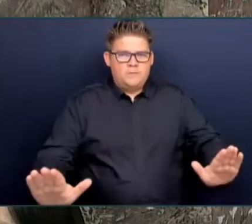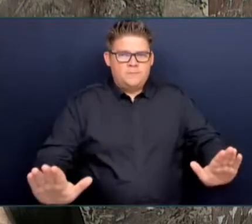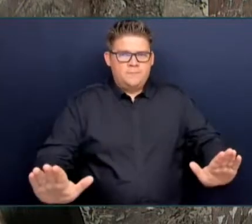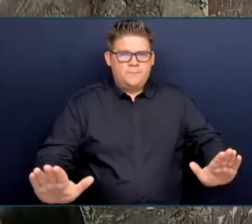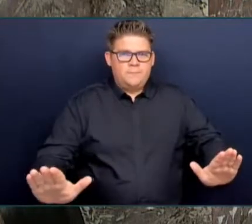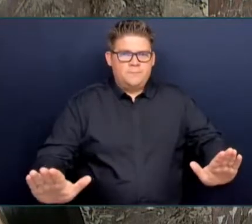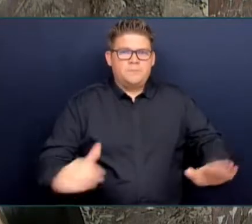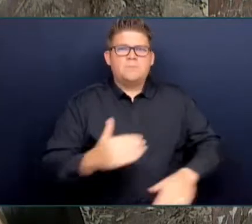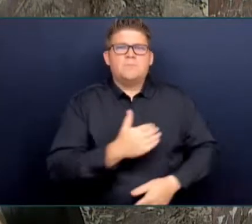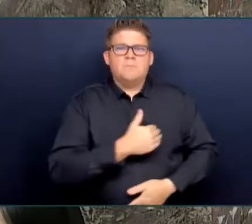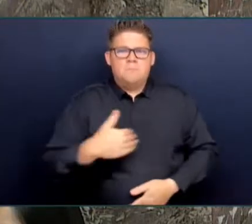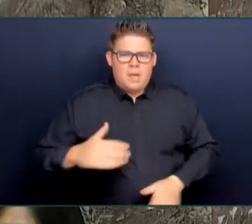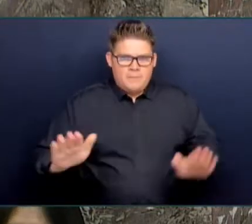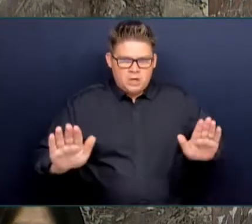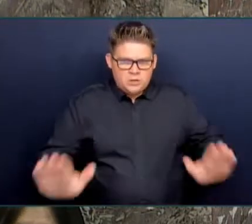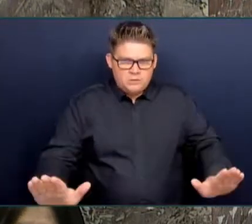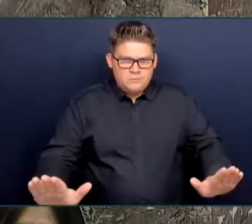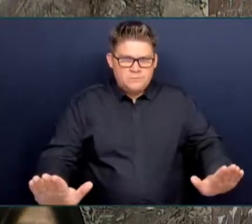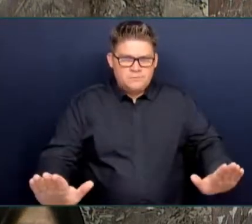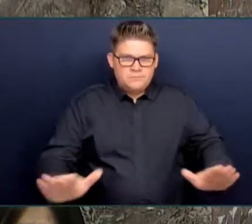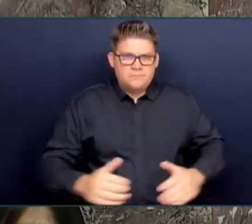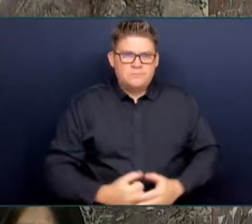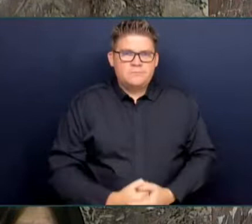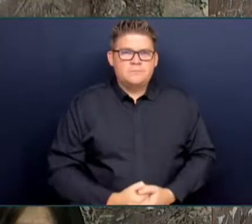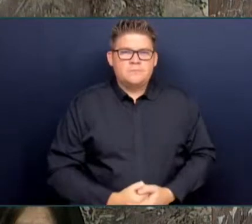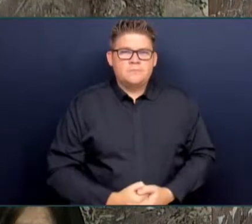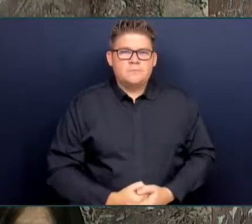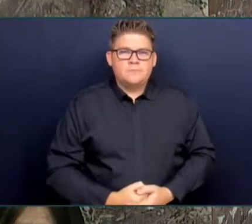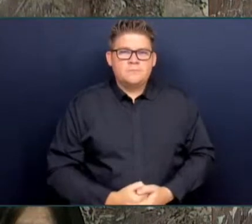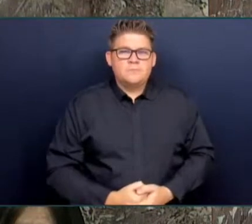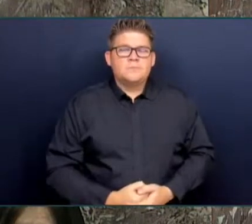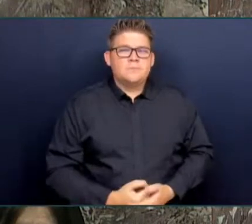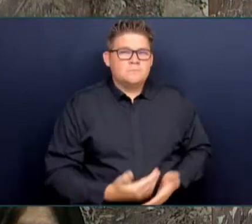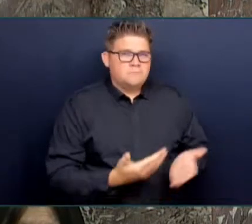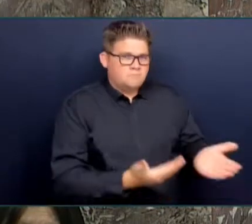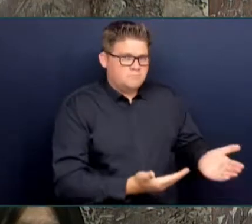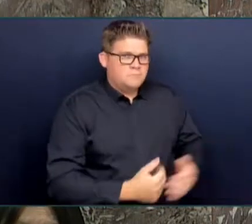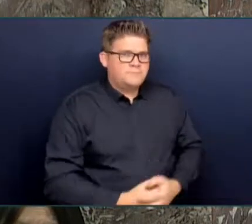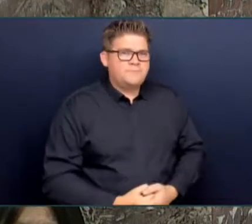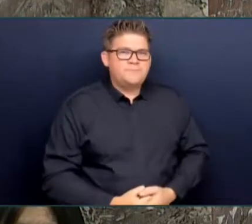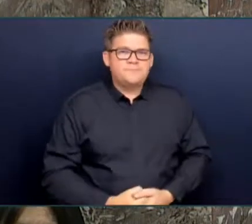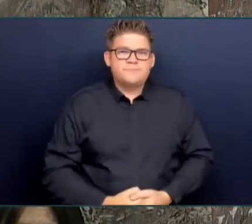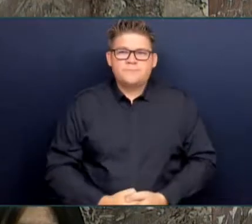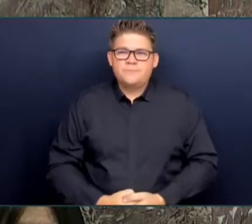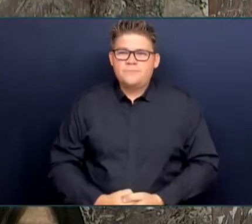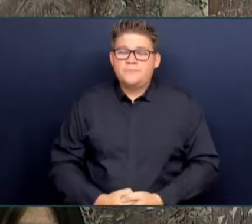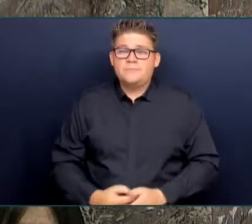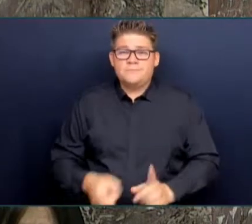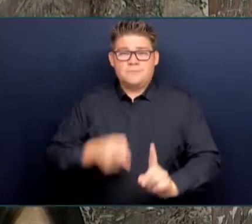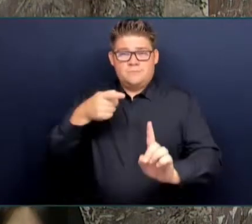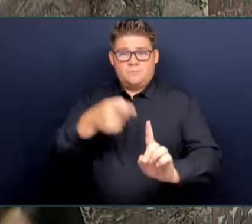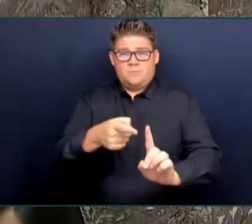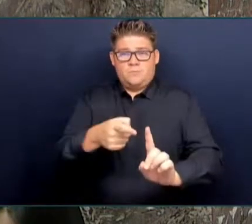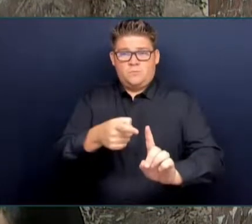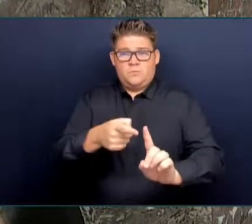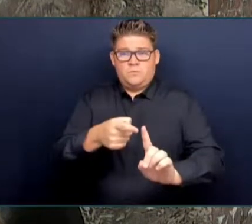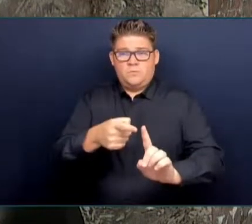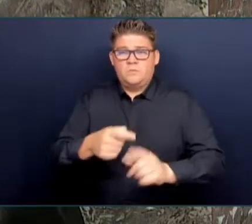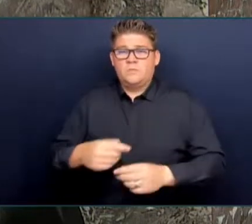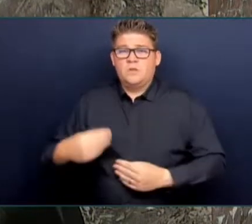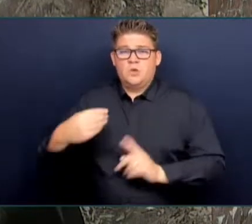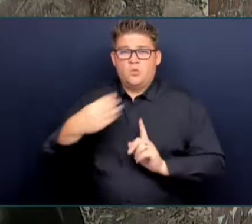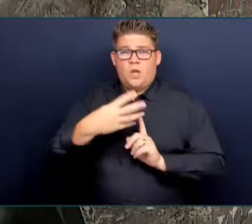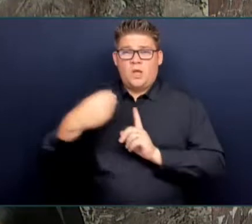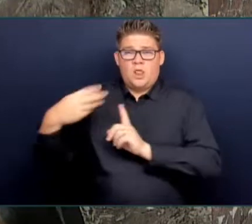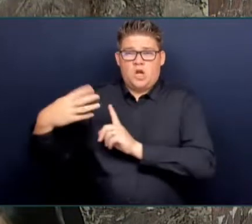Thank you, Honourable Minister Speaker. will continue. With respect to radiology, so every case matters. And when people